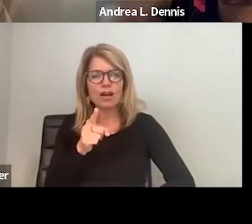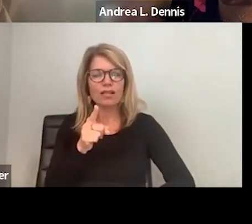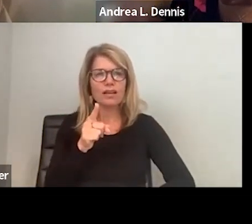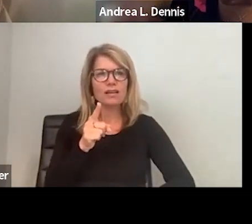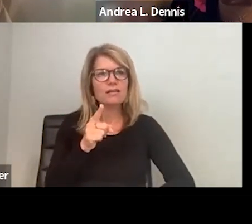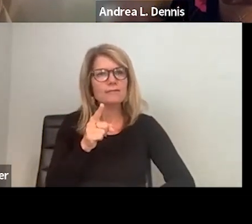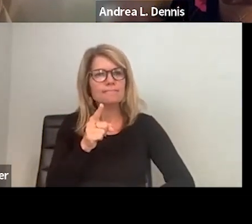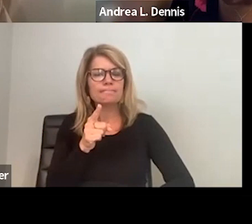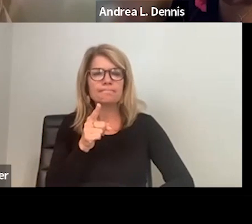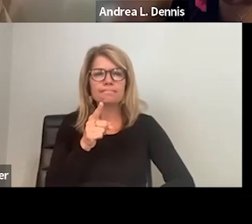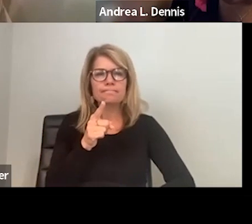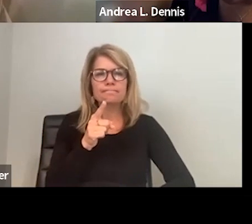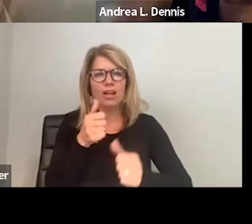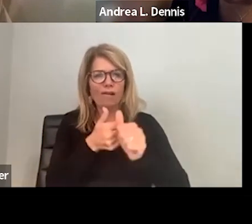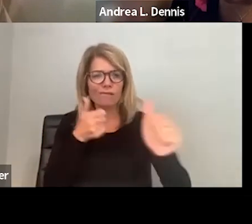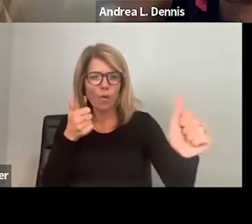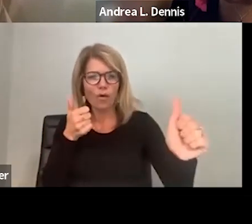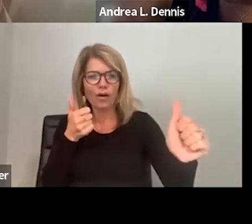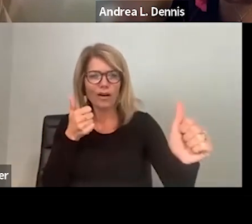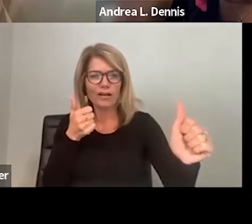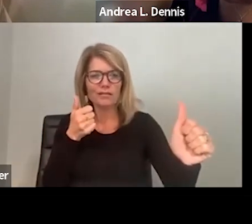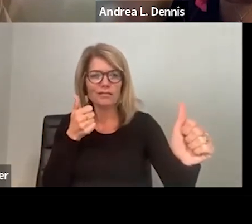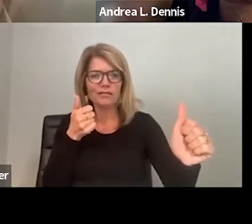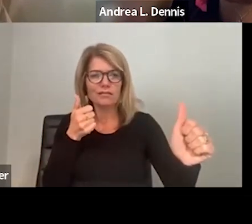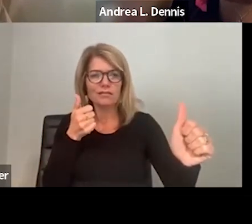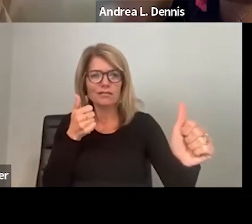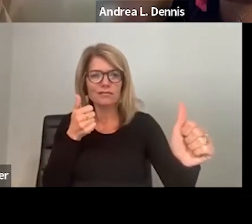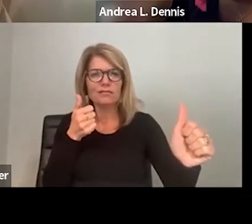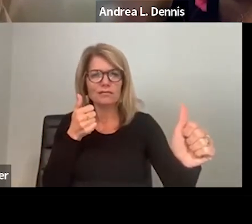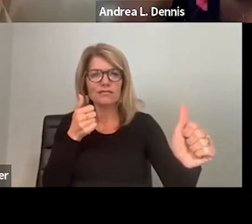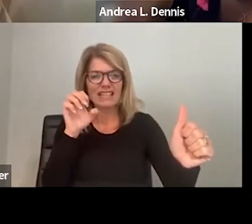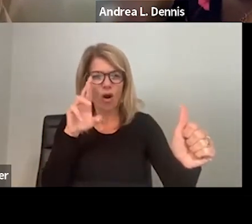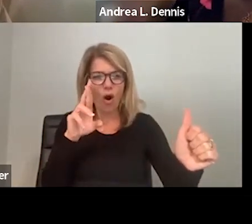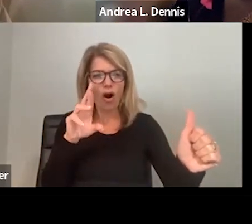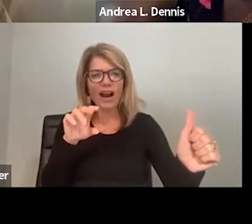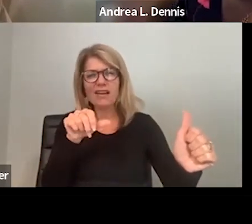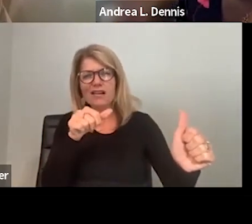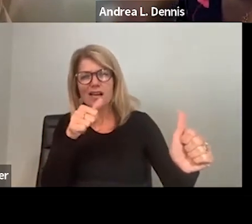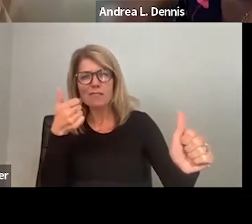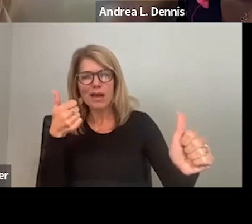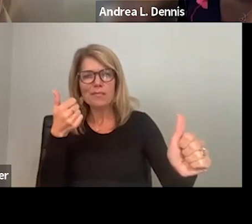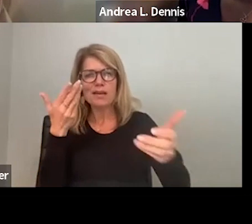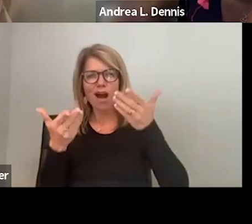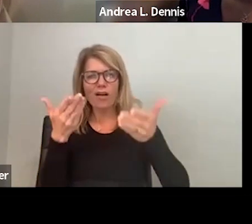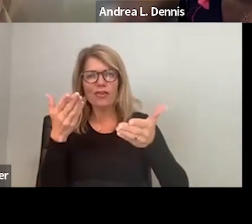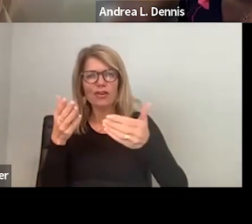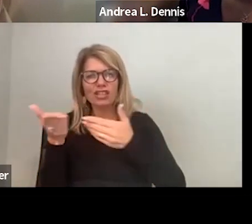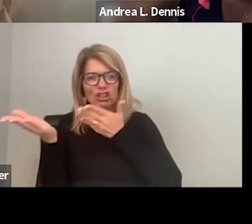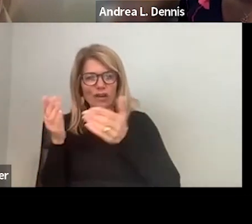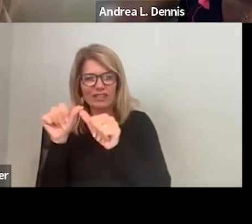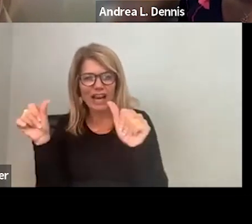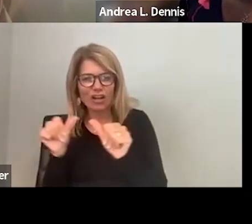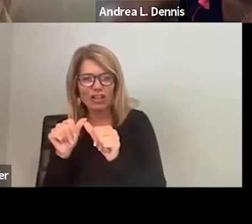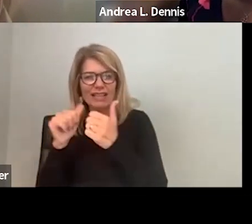of keeping people out of other service areas and emergency rooms, and how we can maybe impact that in new